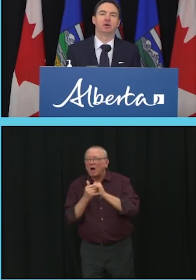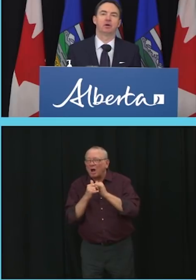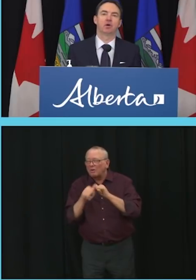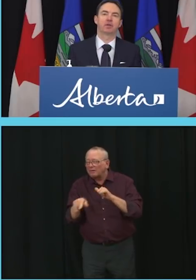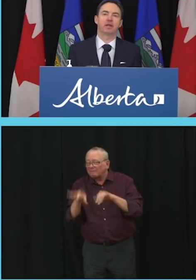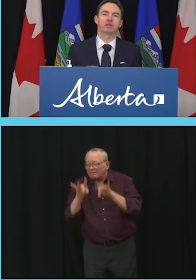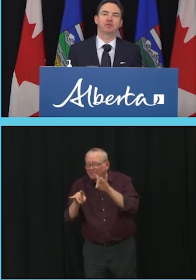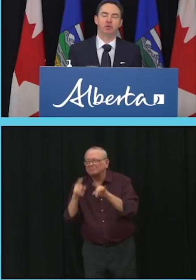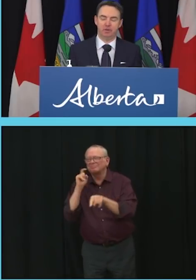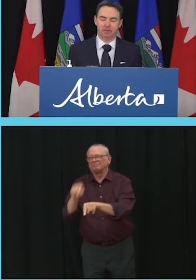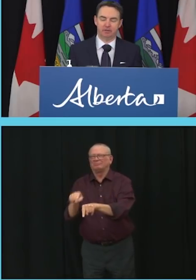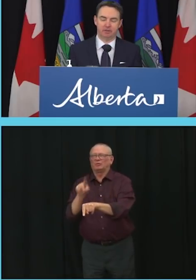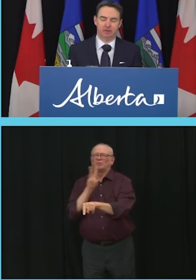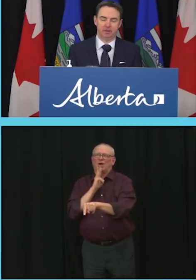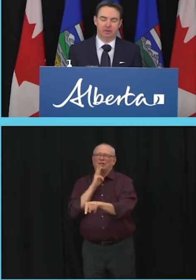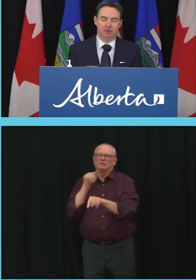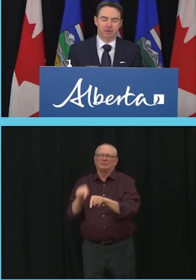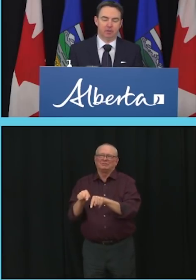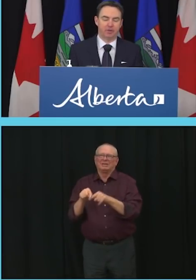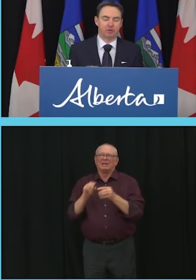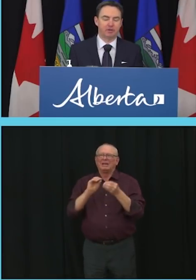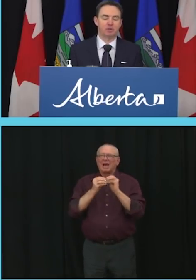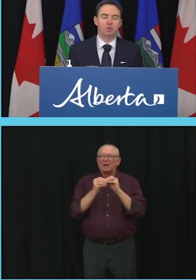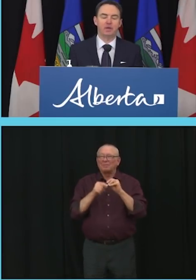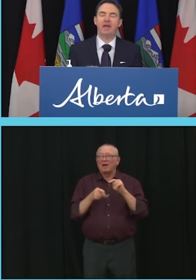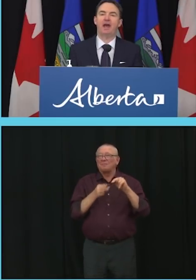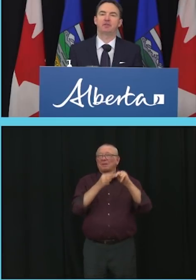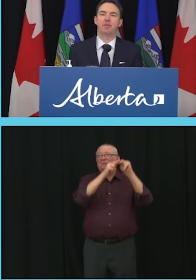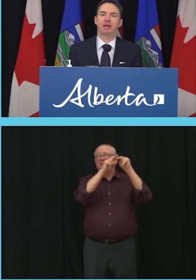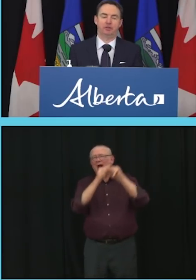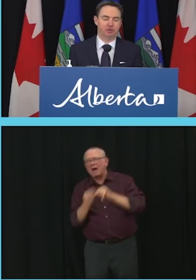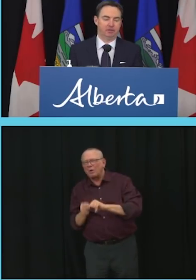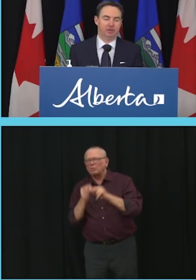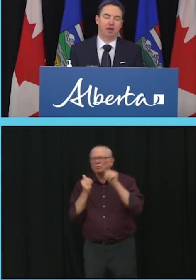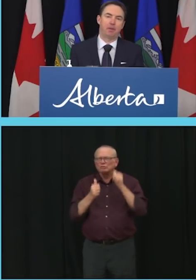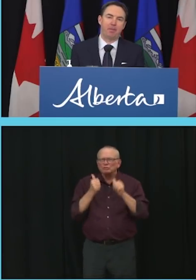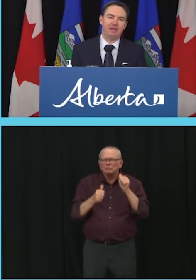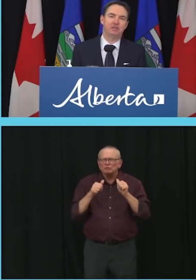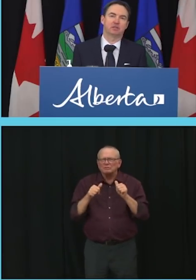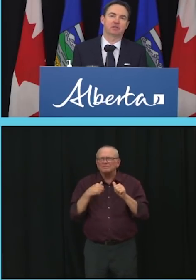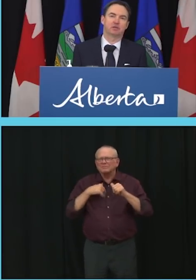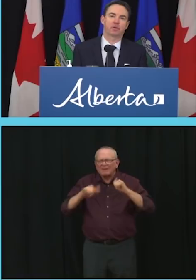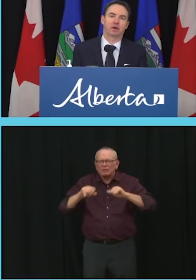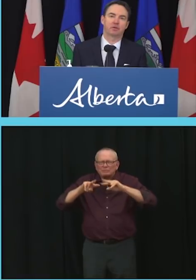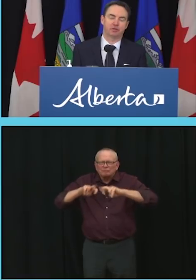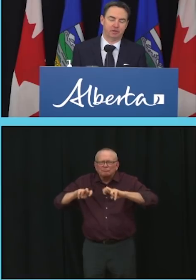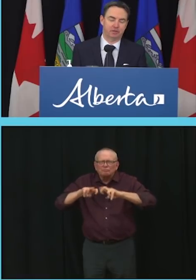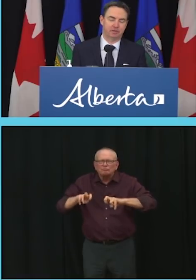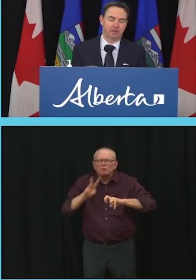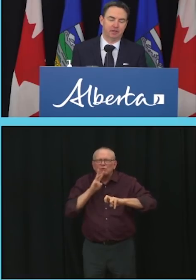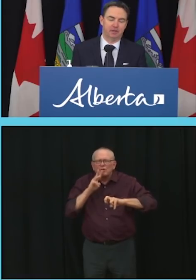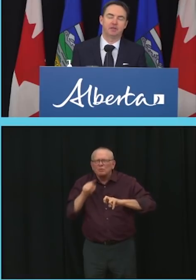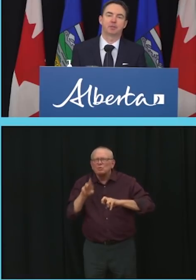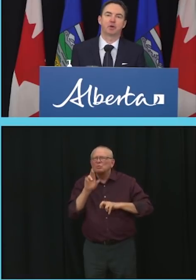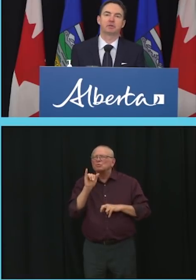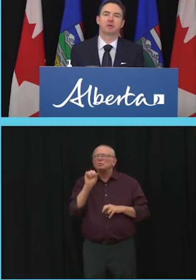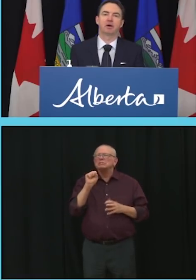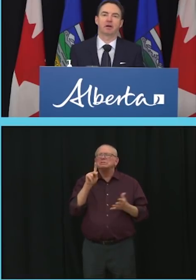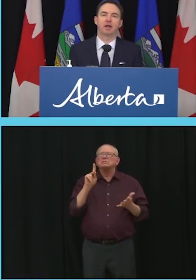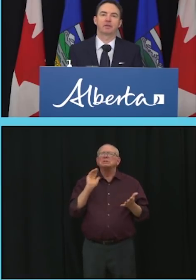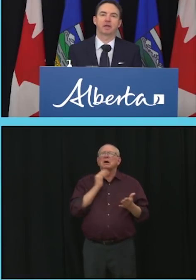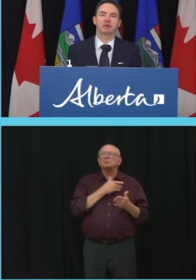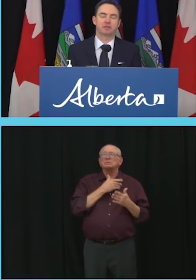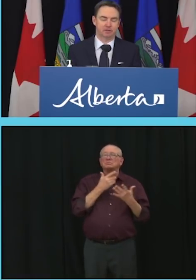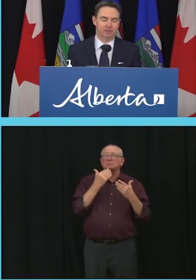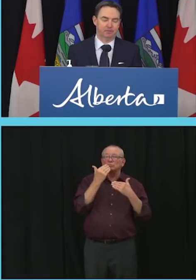down over the next few weeks. But the risk we have to manage, the basis for our restrictions, is the burden on